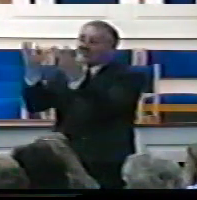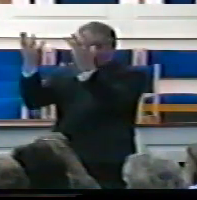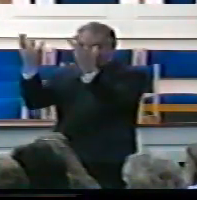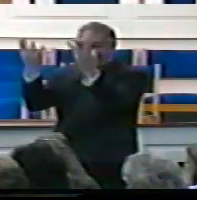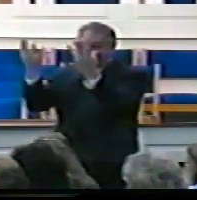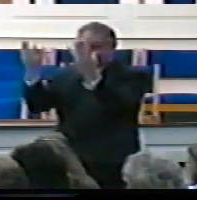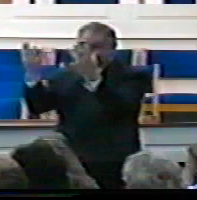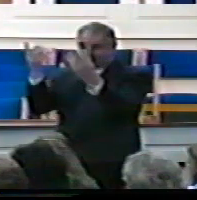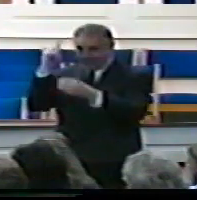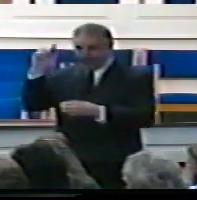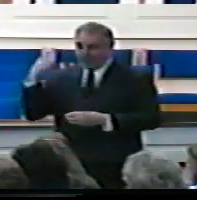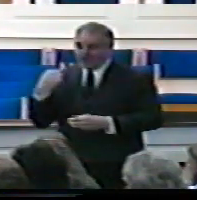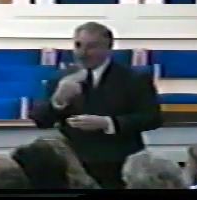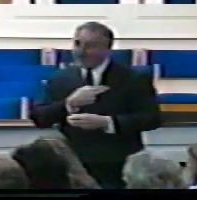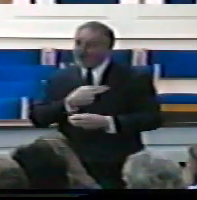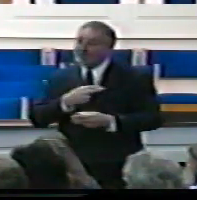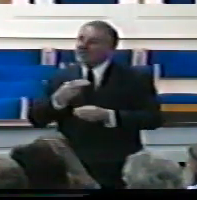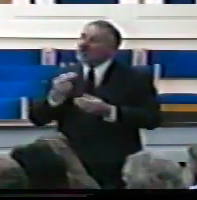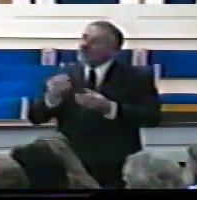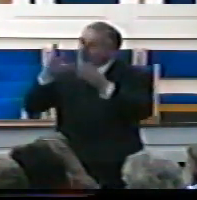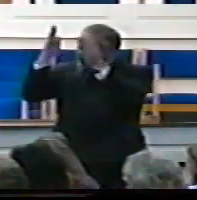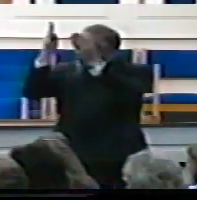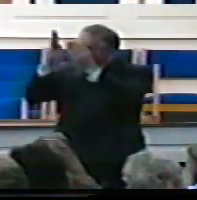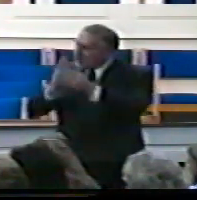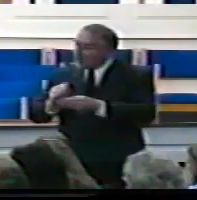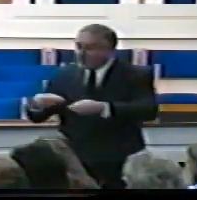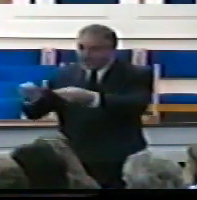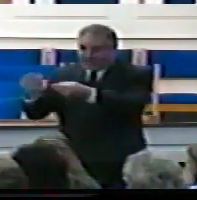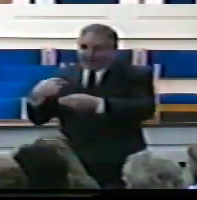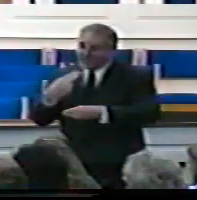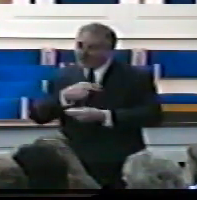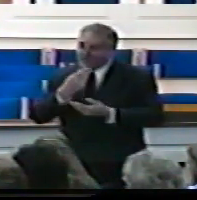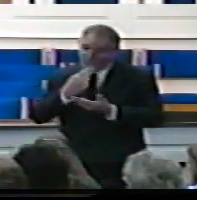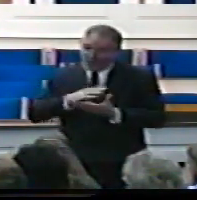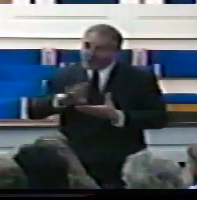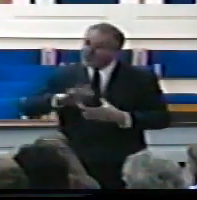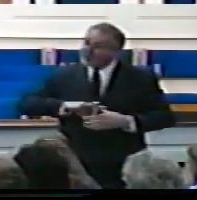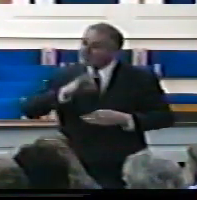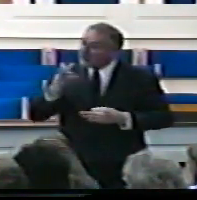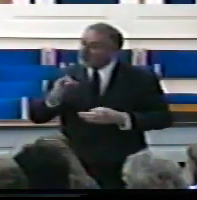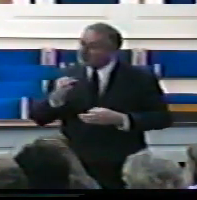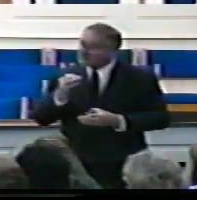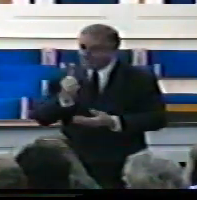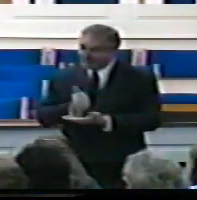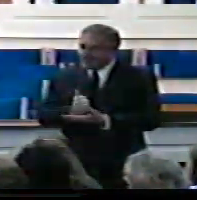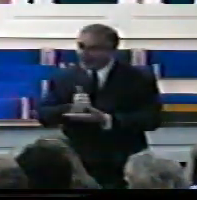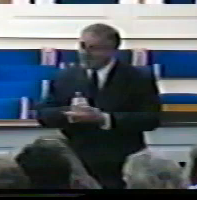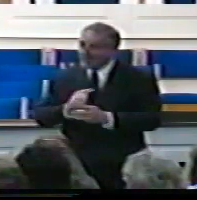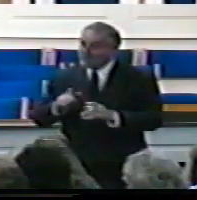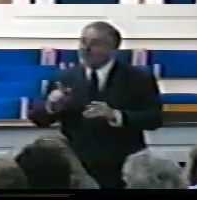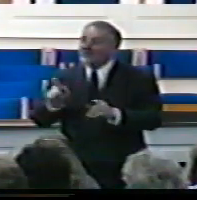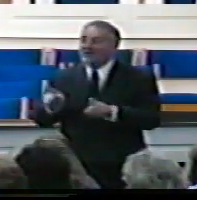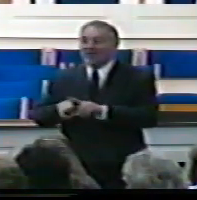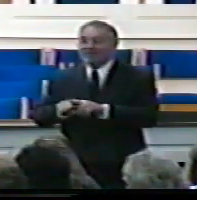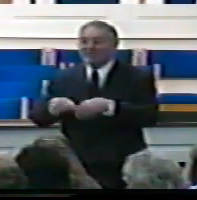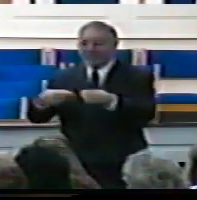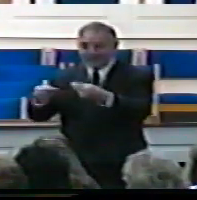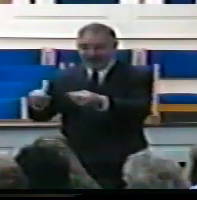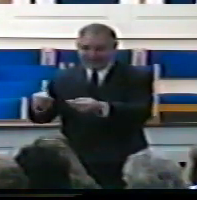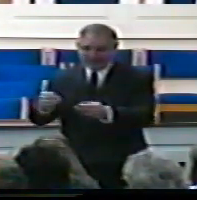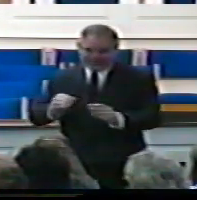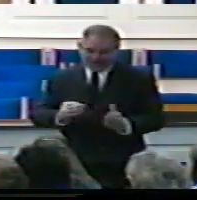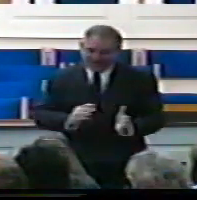to that? God gave us the Holy Spirit. Would that be a good place to say amen? But God also gave us the Scriptures. And we